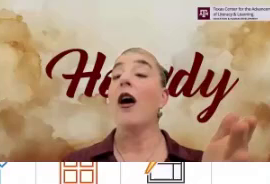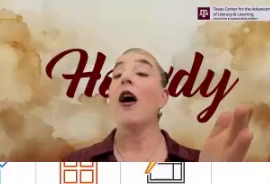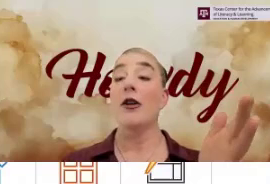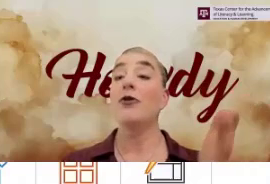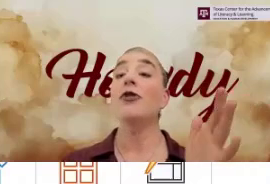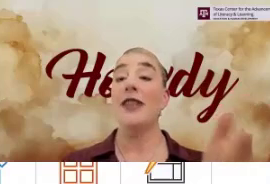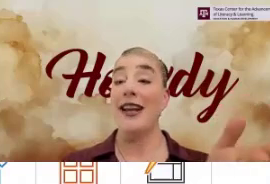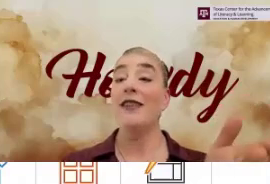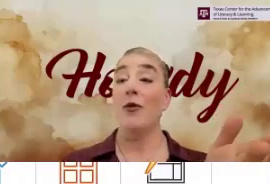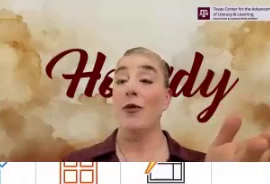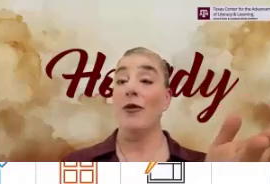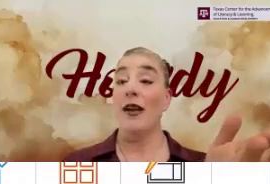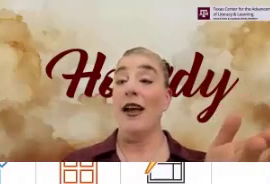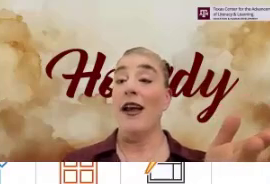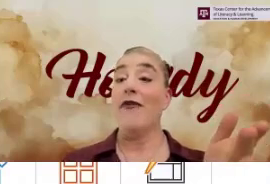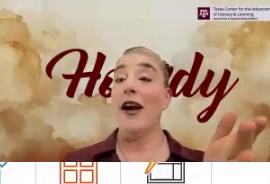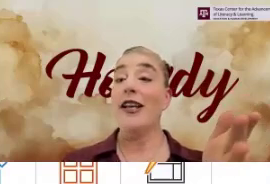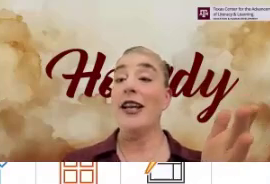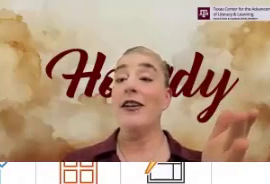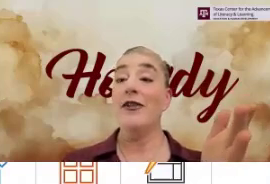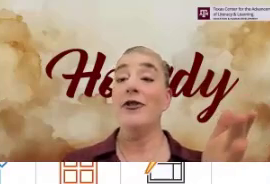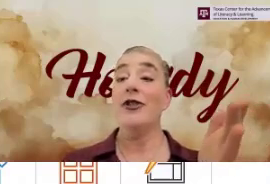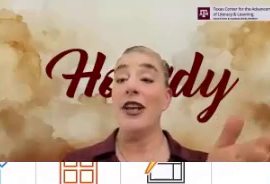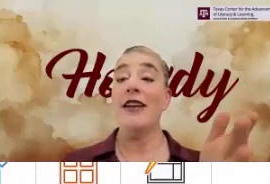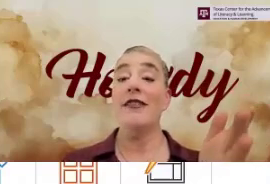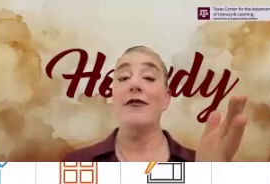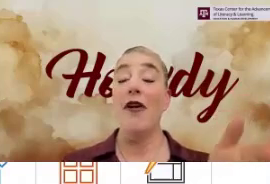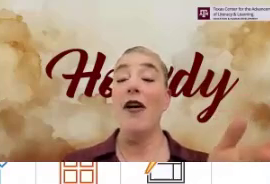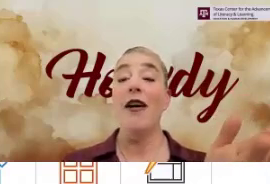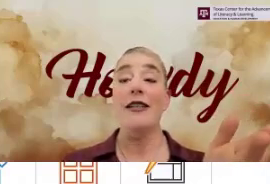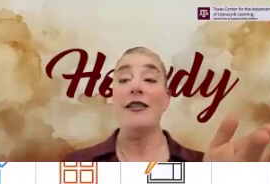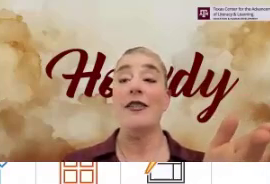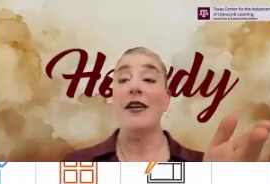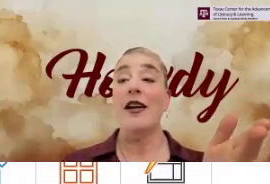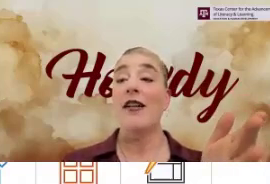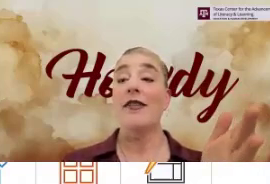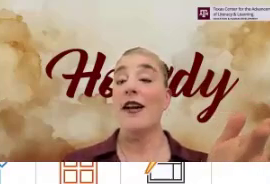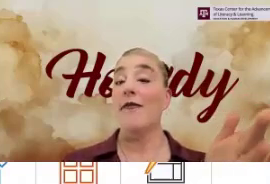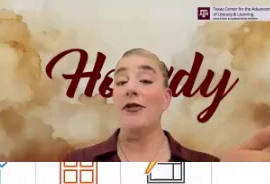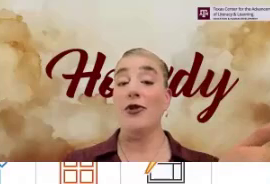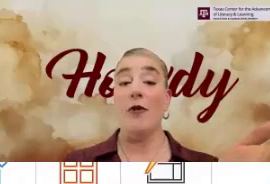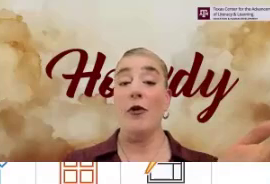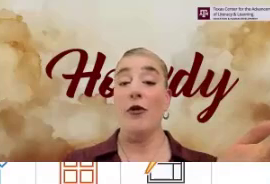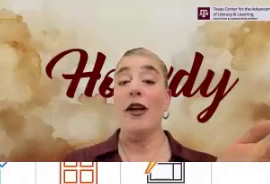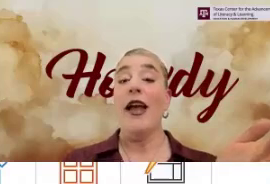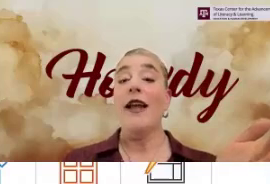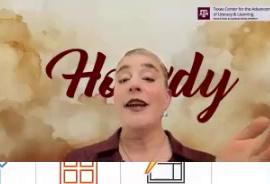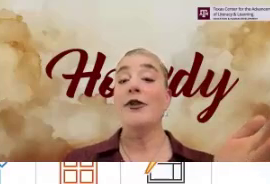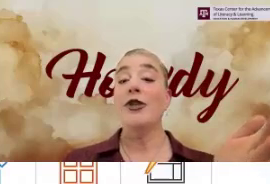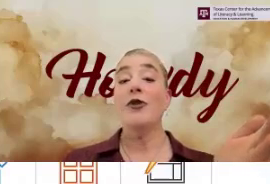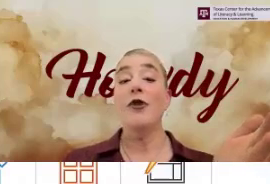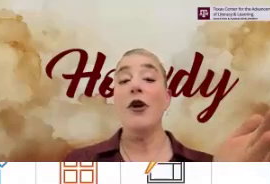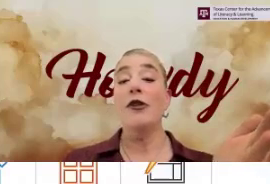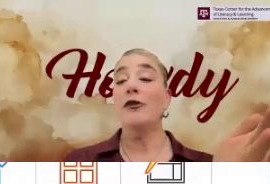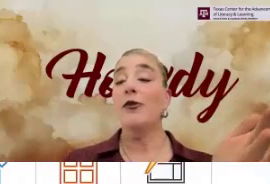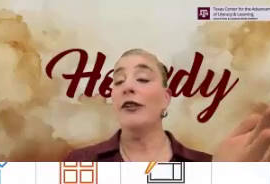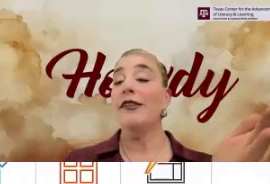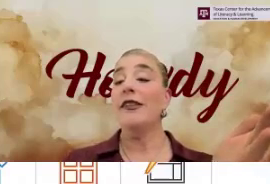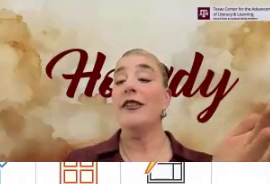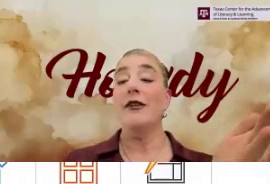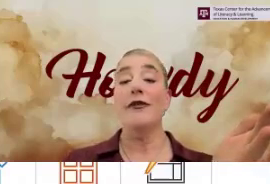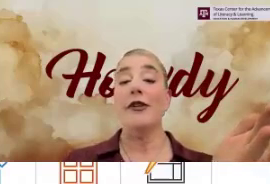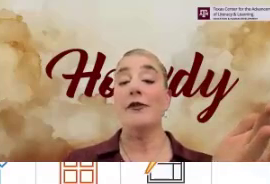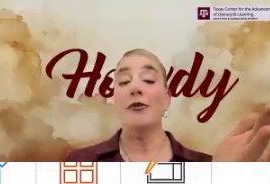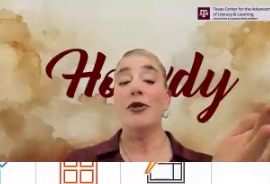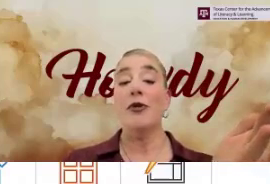robust? Understandable. If I can't understand the font, then I'm in trouble. Now, do you notice